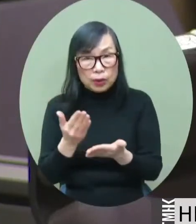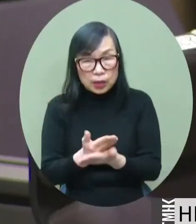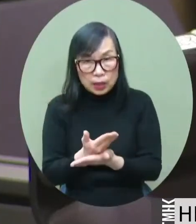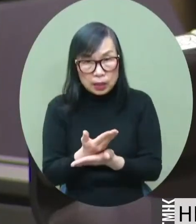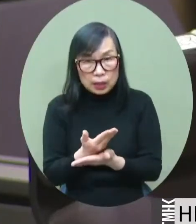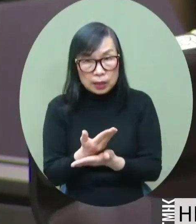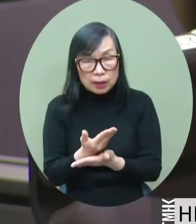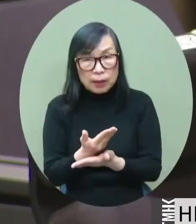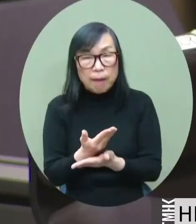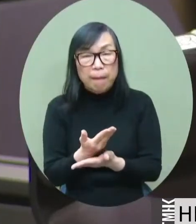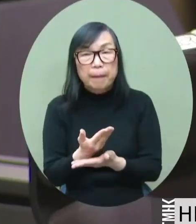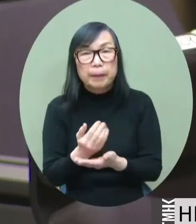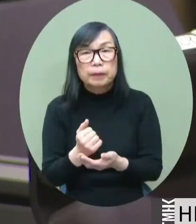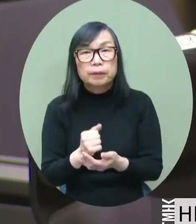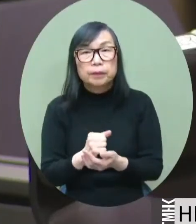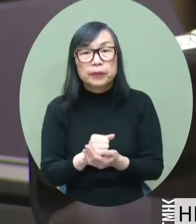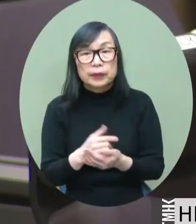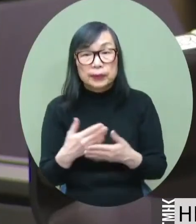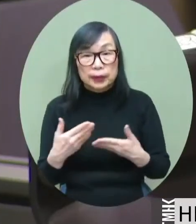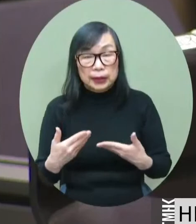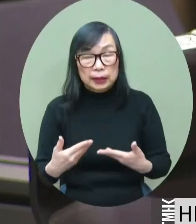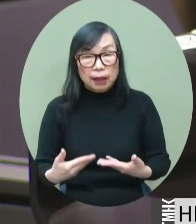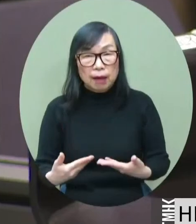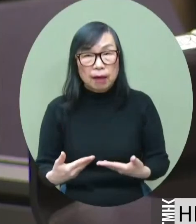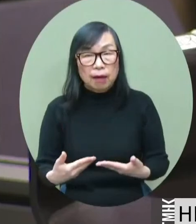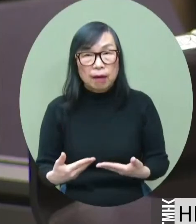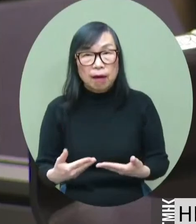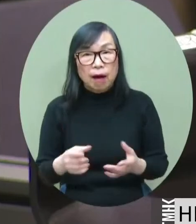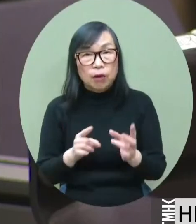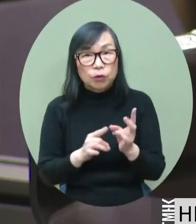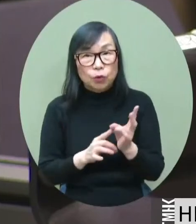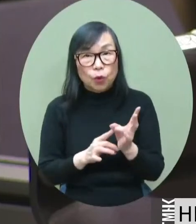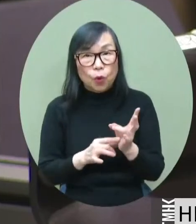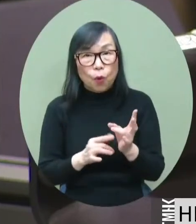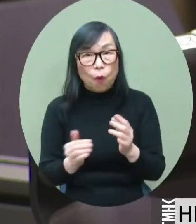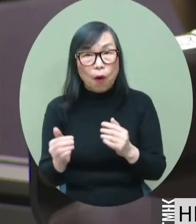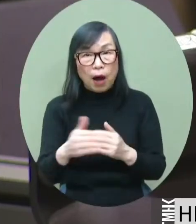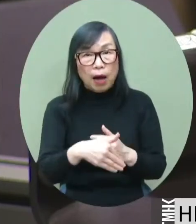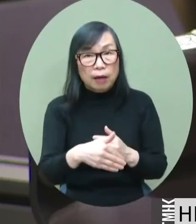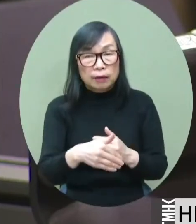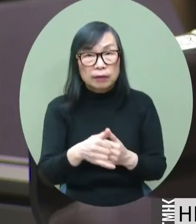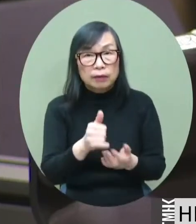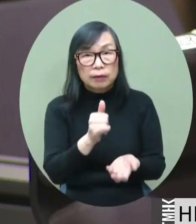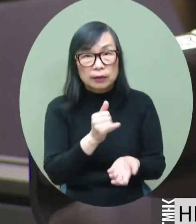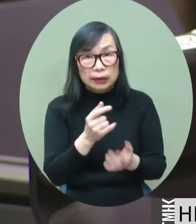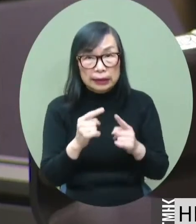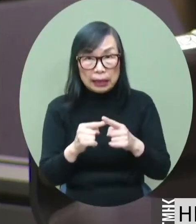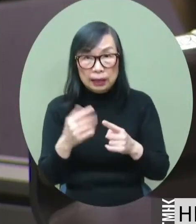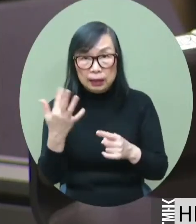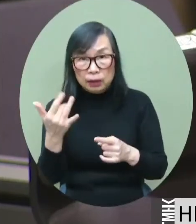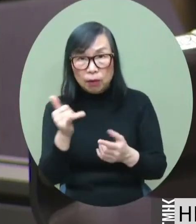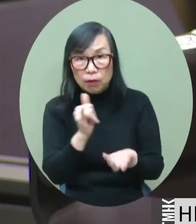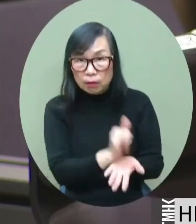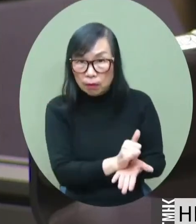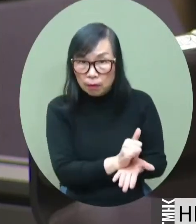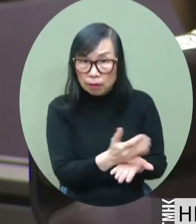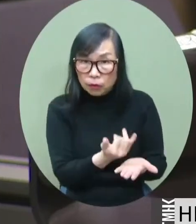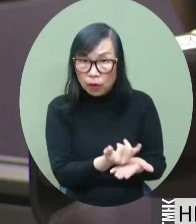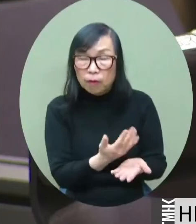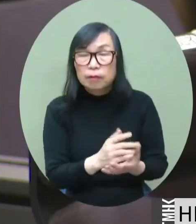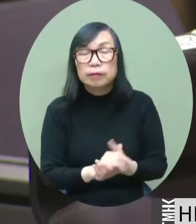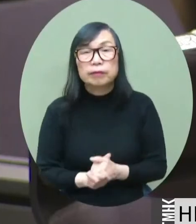currently how many people are staying in Penny's Bay right now, and how will its reservation for DSE students affect